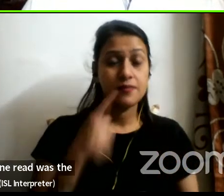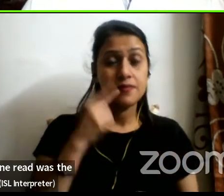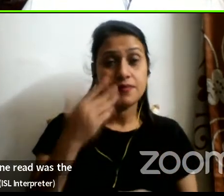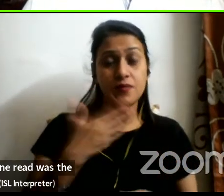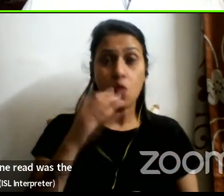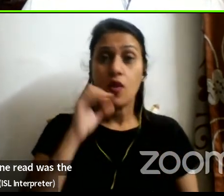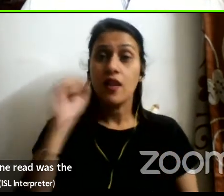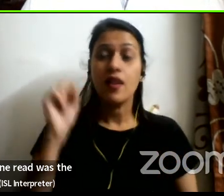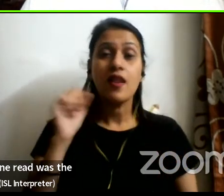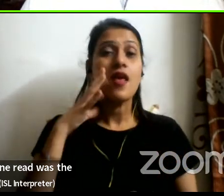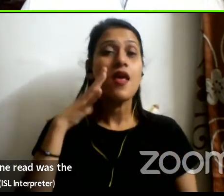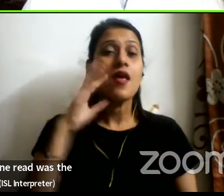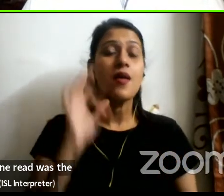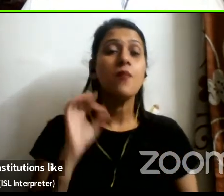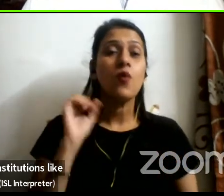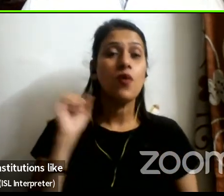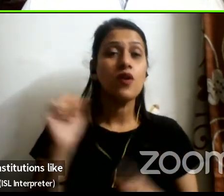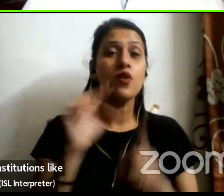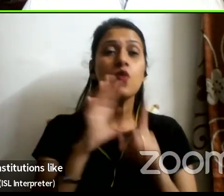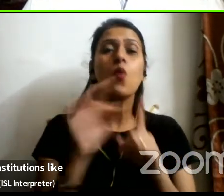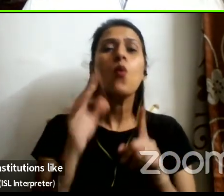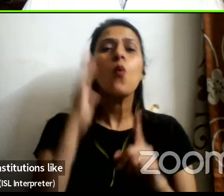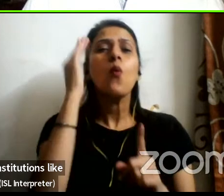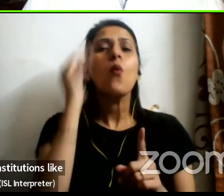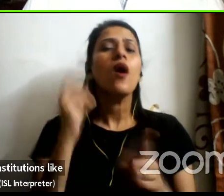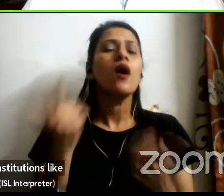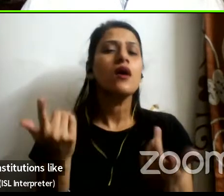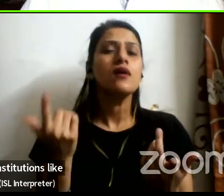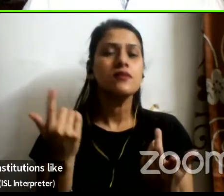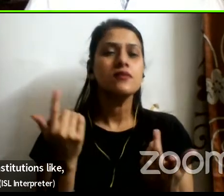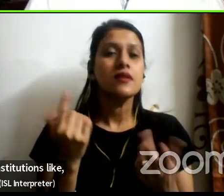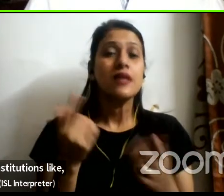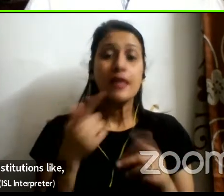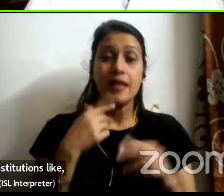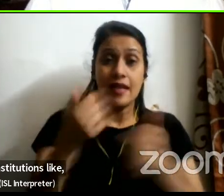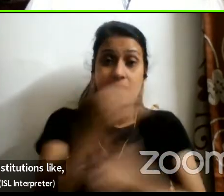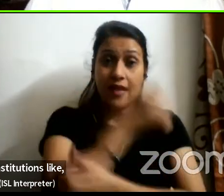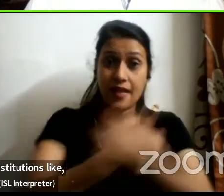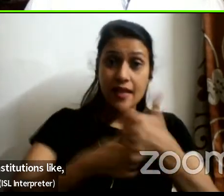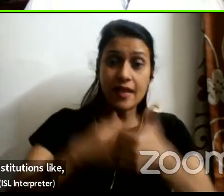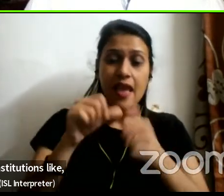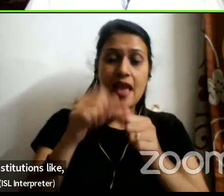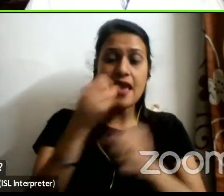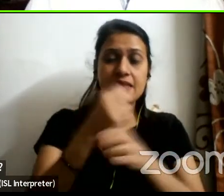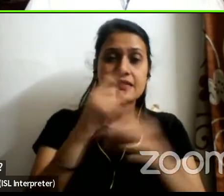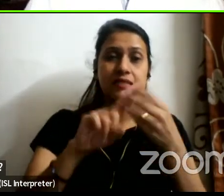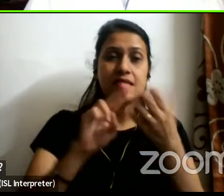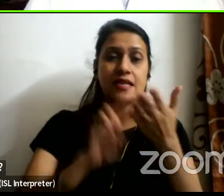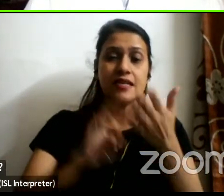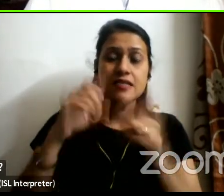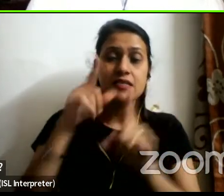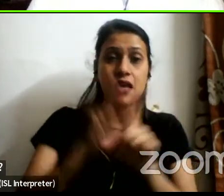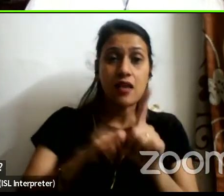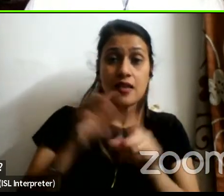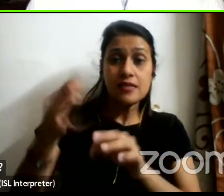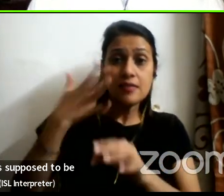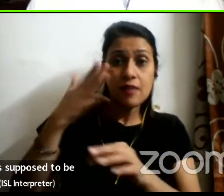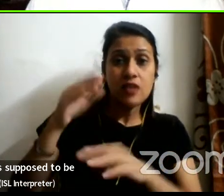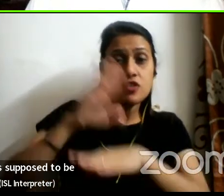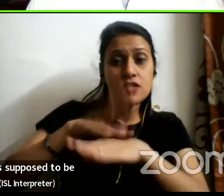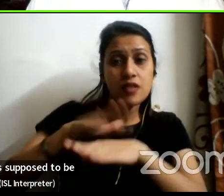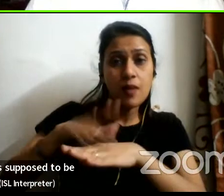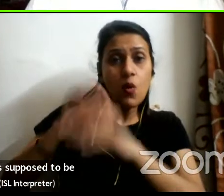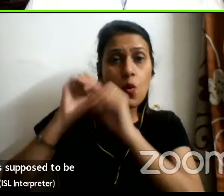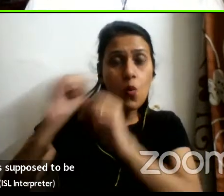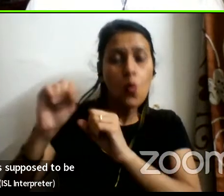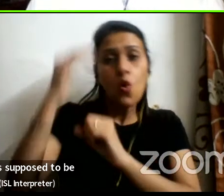of institutions, right? Why is it that we have, let's say, a competition agency which is supposed to be specialized in each of these